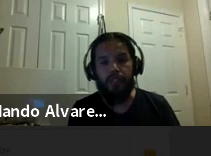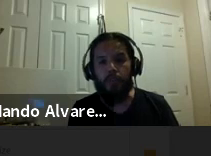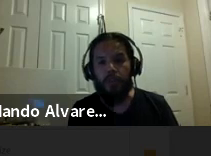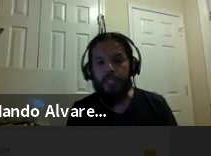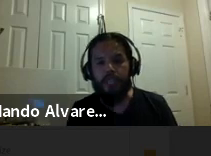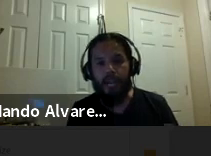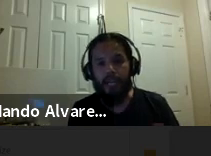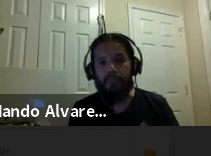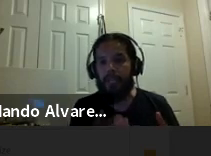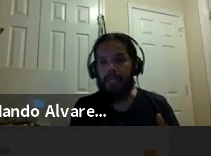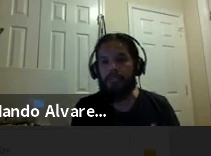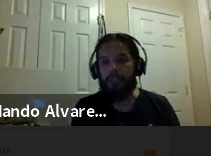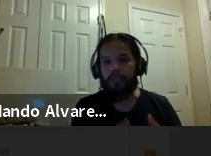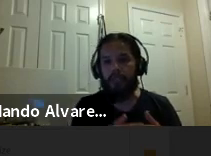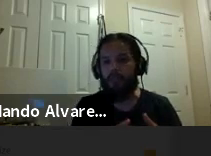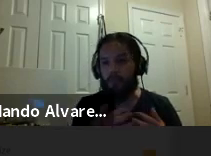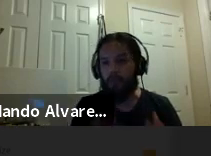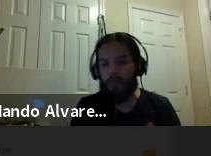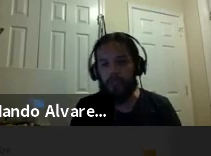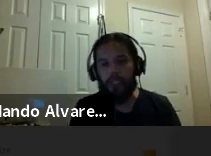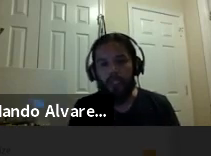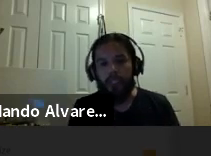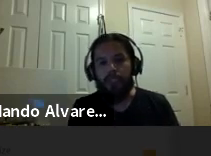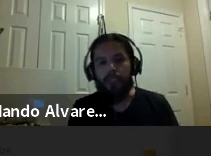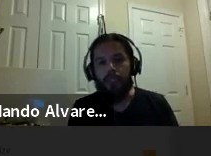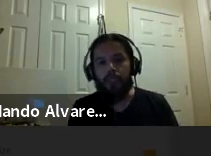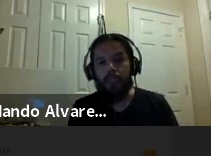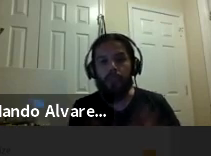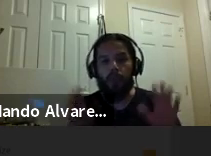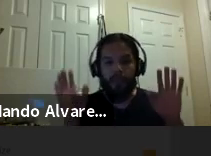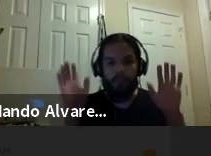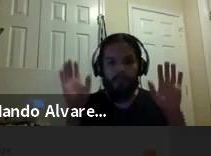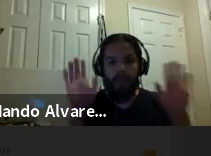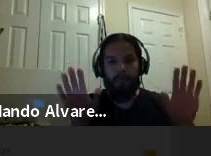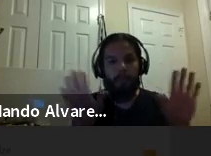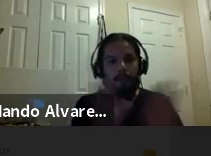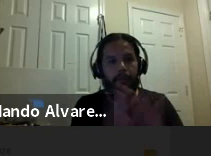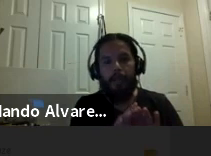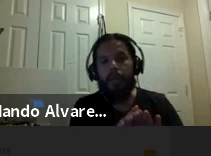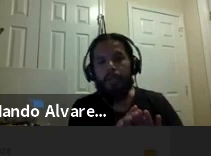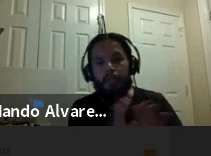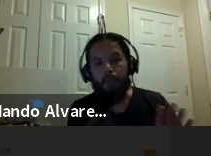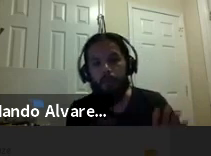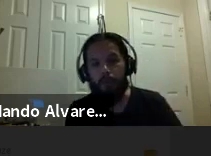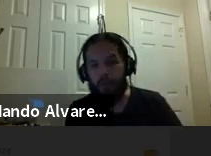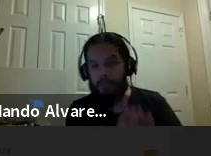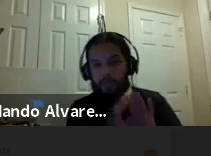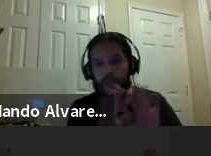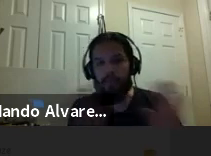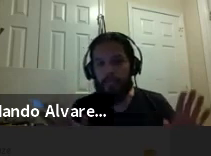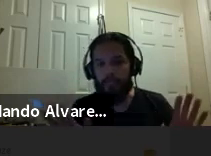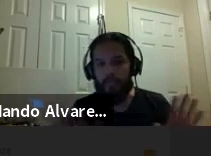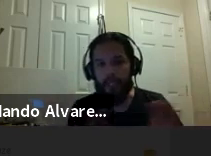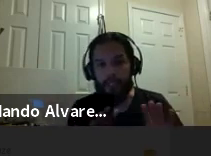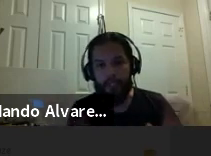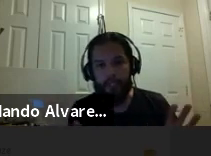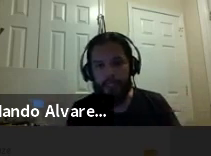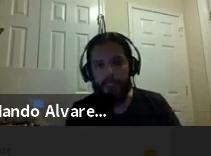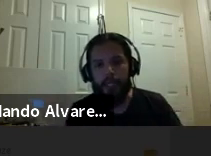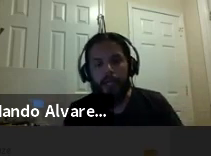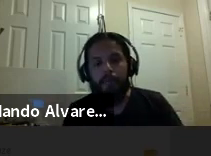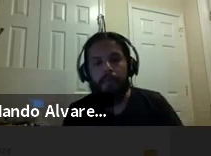there is a way that I can paint on top of a board. So that's why the back wall will be just painted as